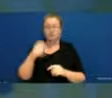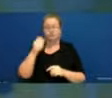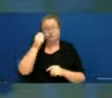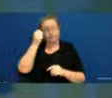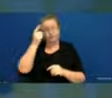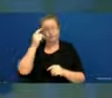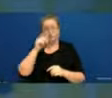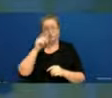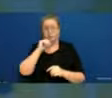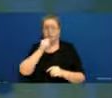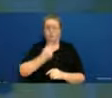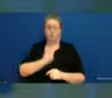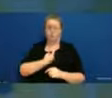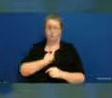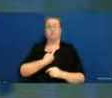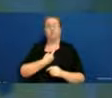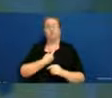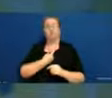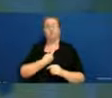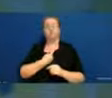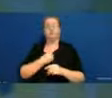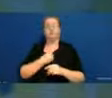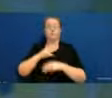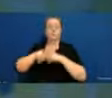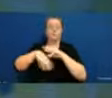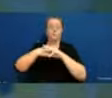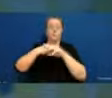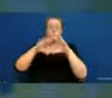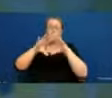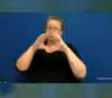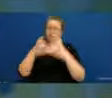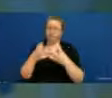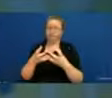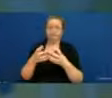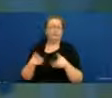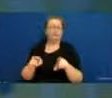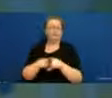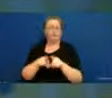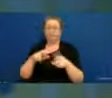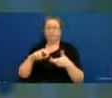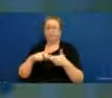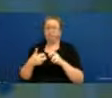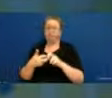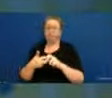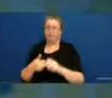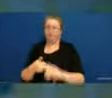it's one that we're dealing with along with everybody else around the globe.